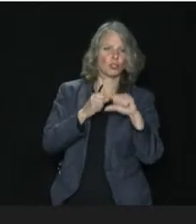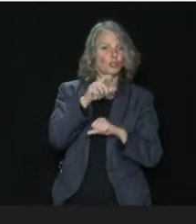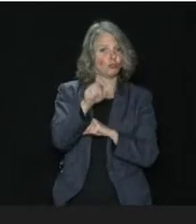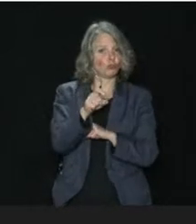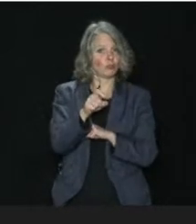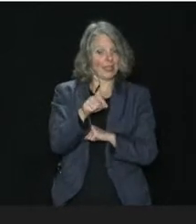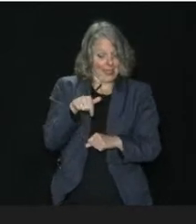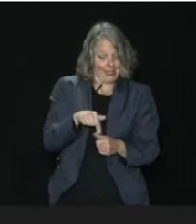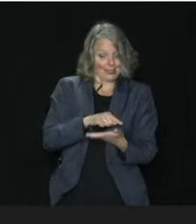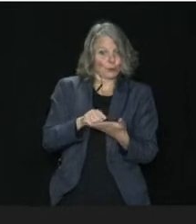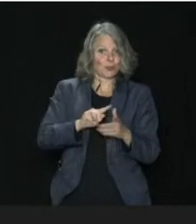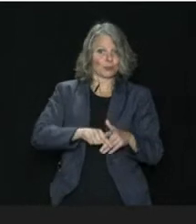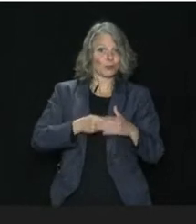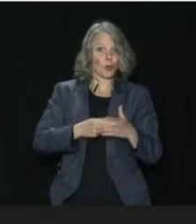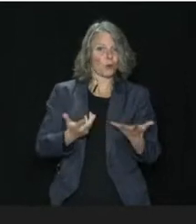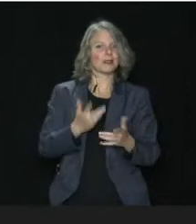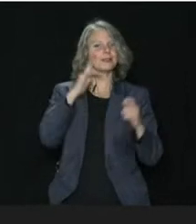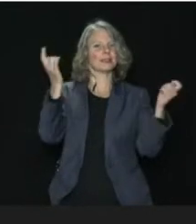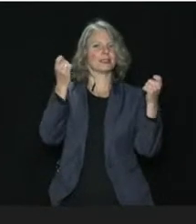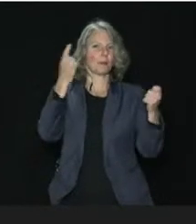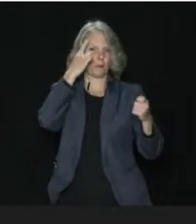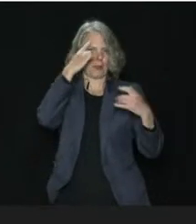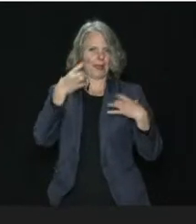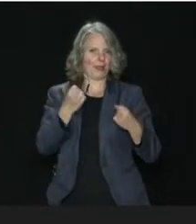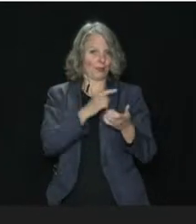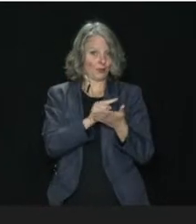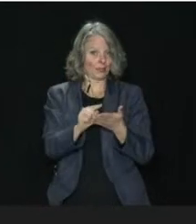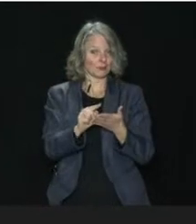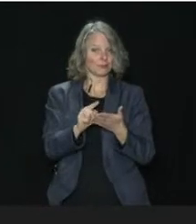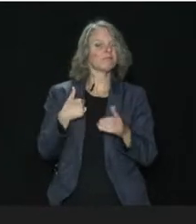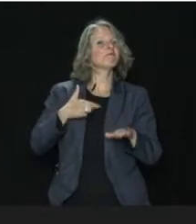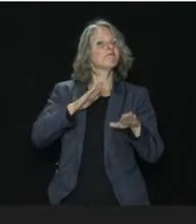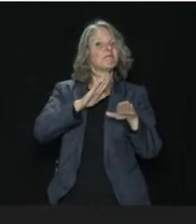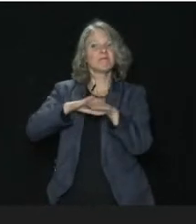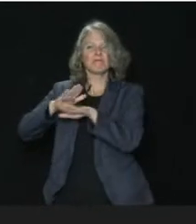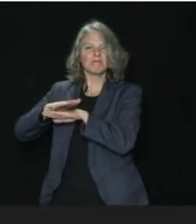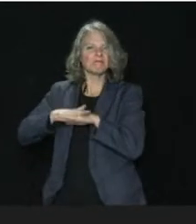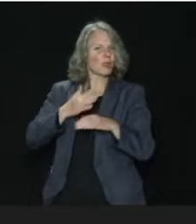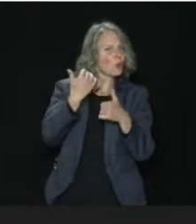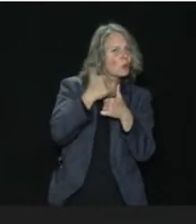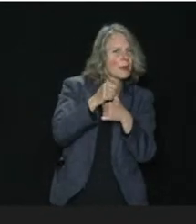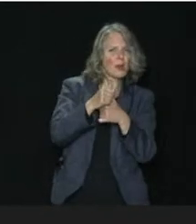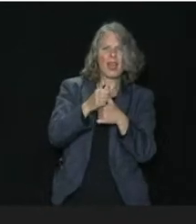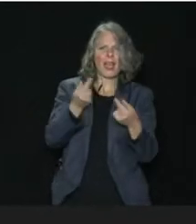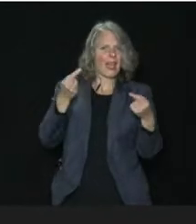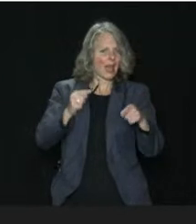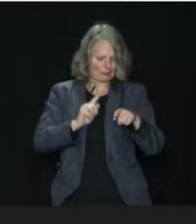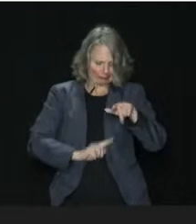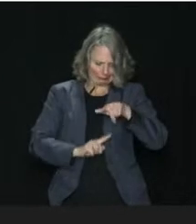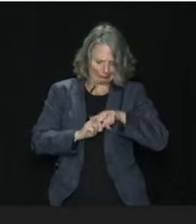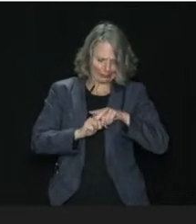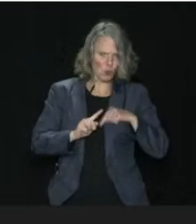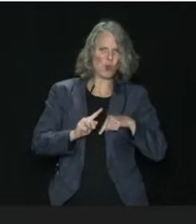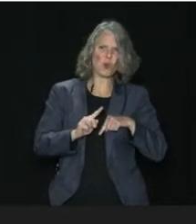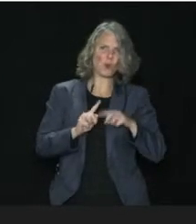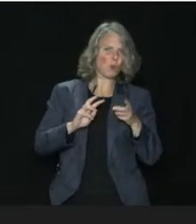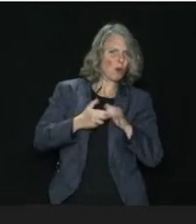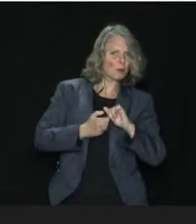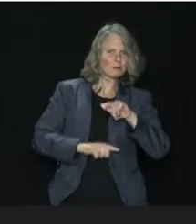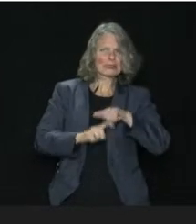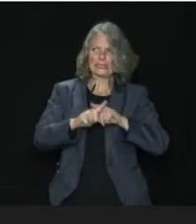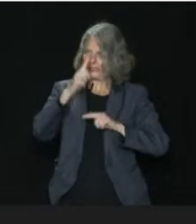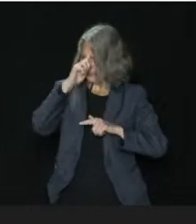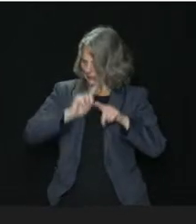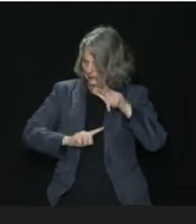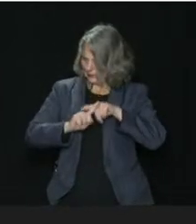Mental Health Week, I want to remind everyone that if you are having any problems, you're not alone.